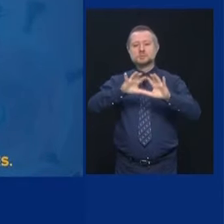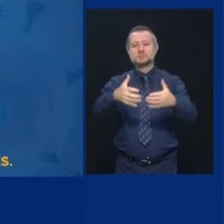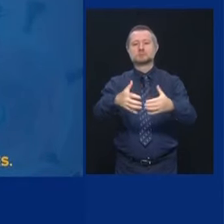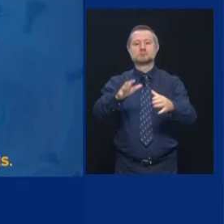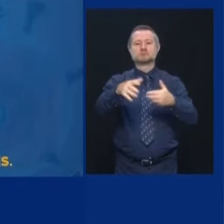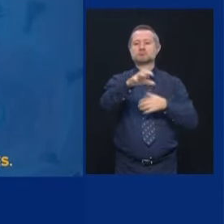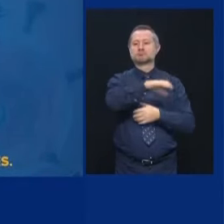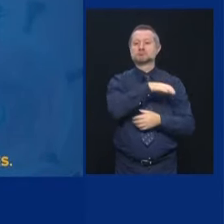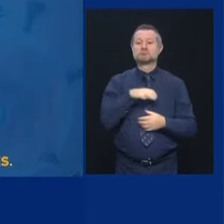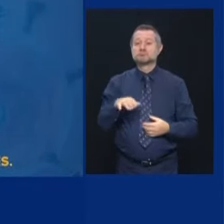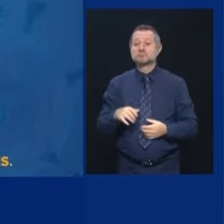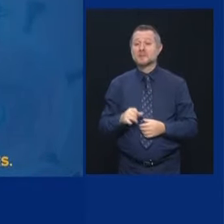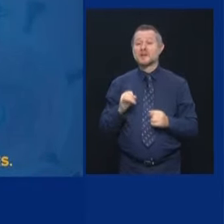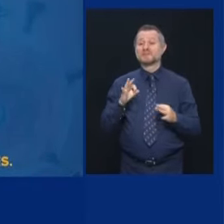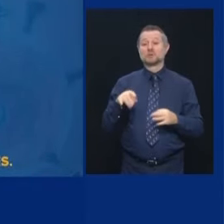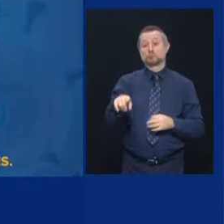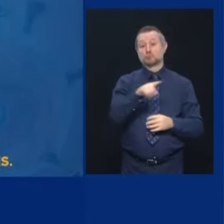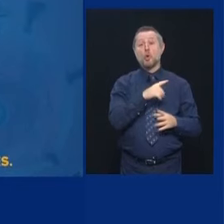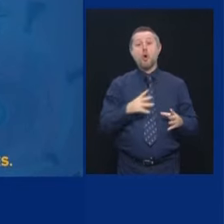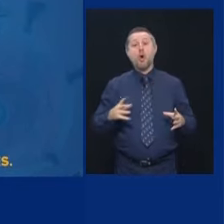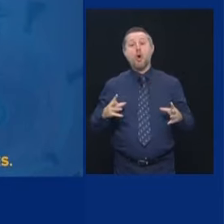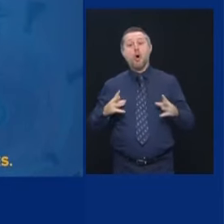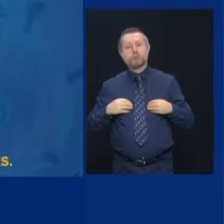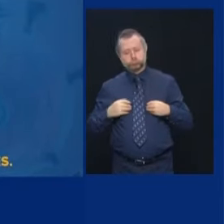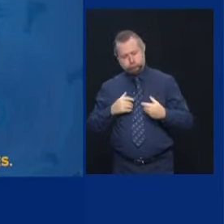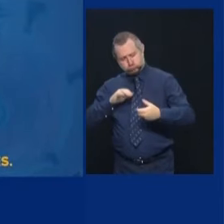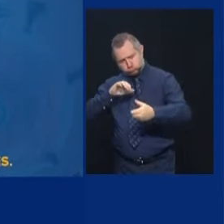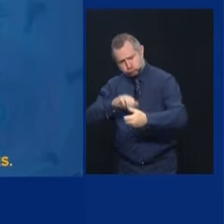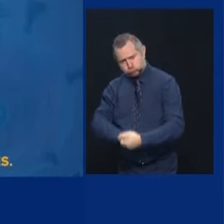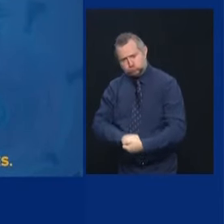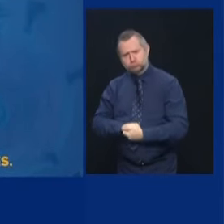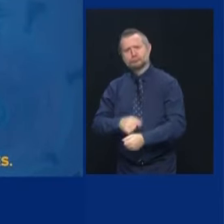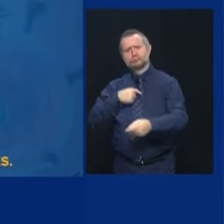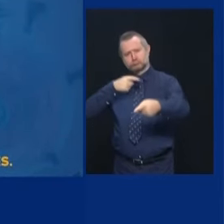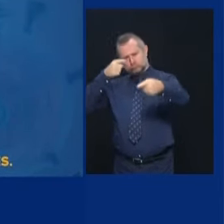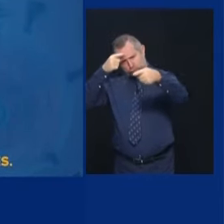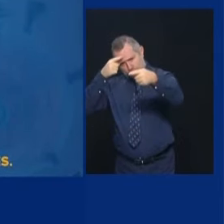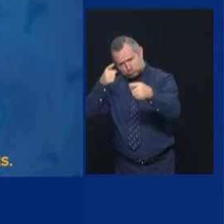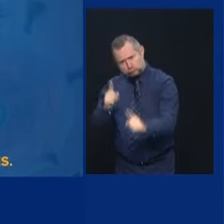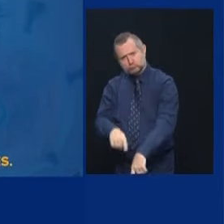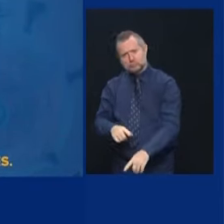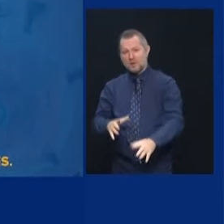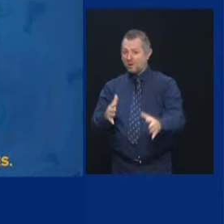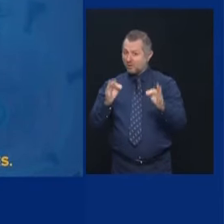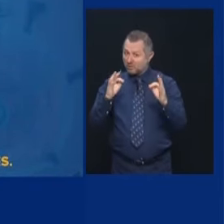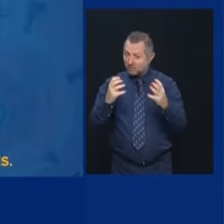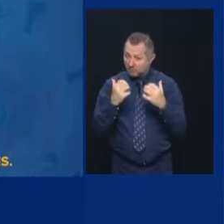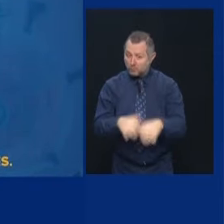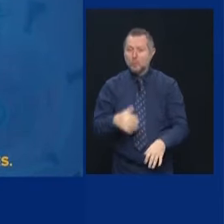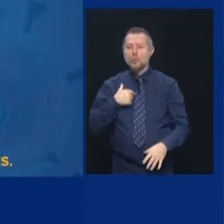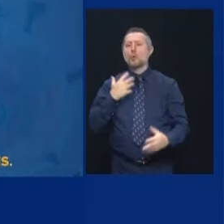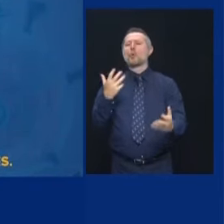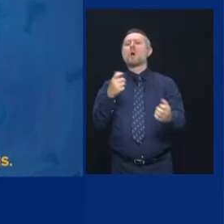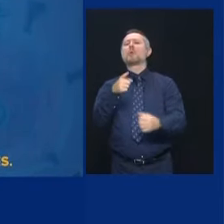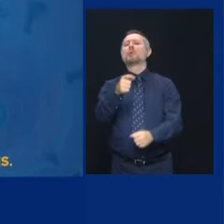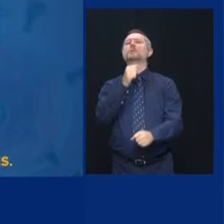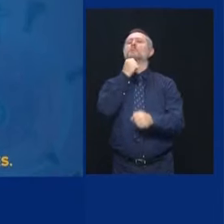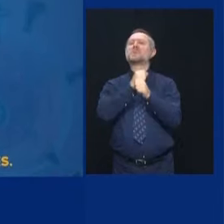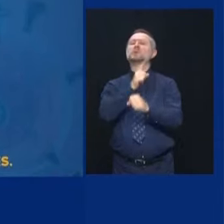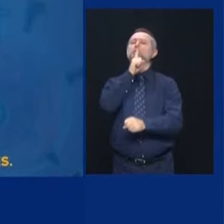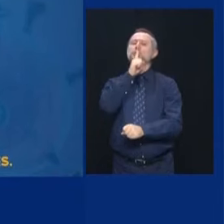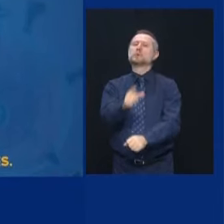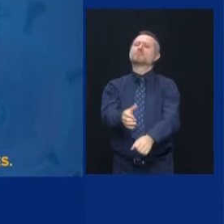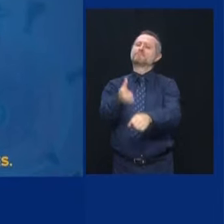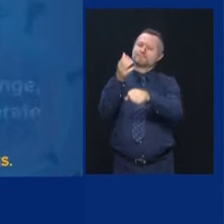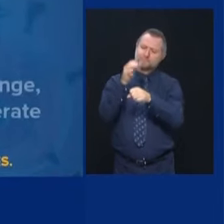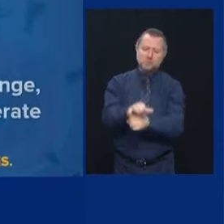If they do agree to do it in partnership, then I want a real enforcement capacity. We're